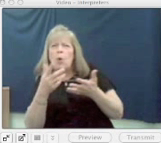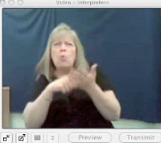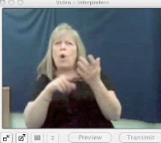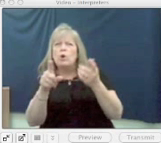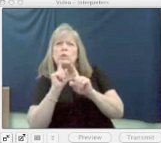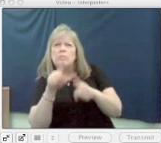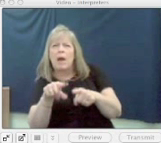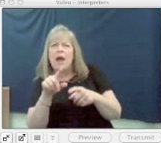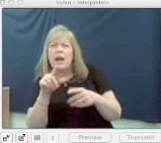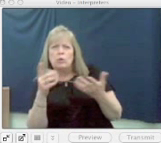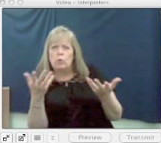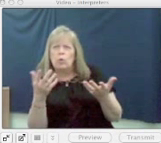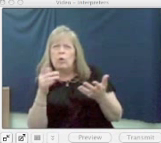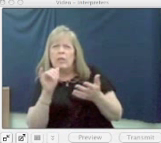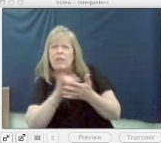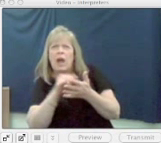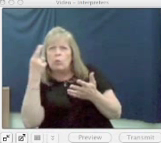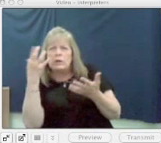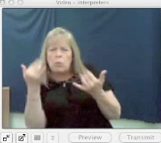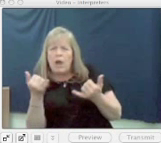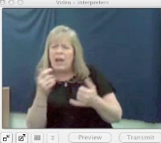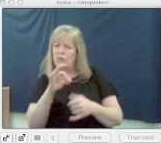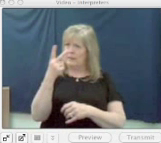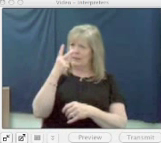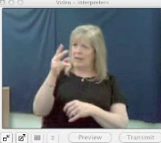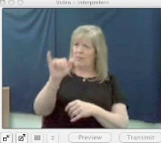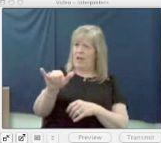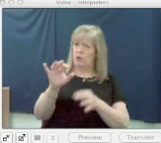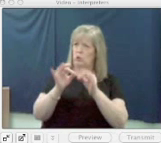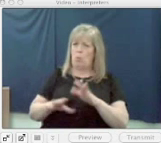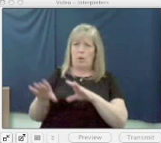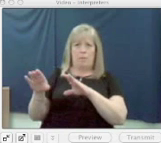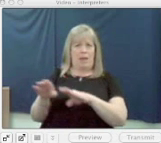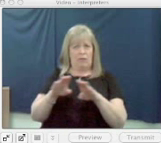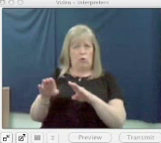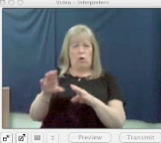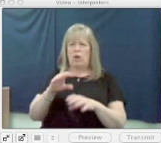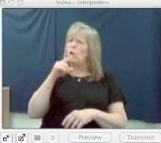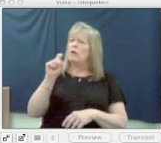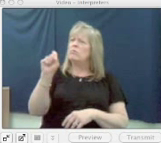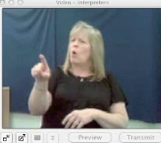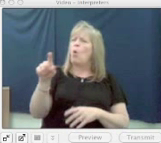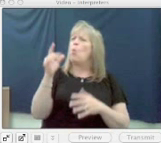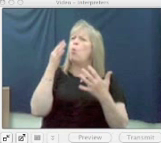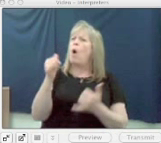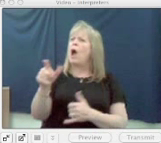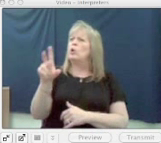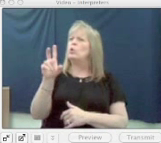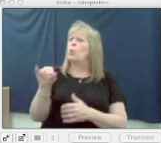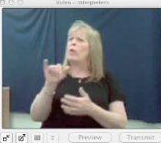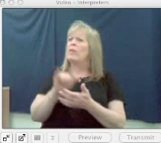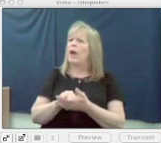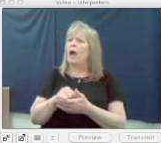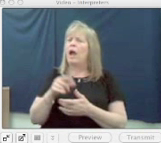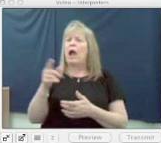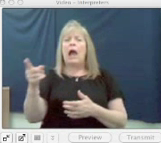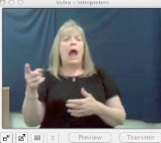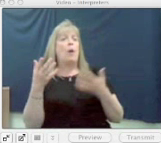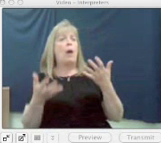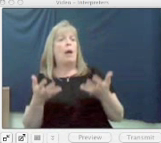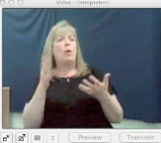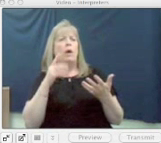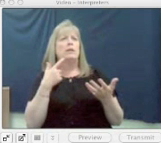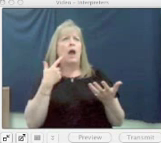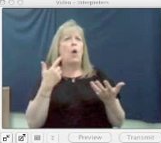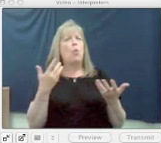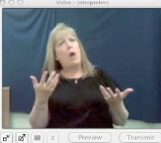a behavior of an interpreter and you say to them, why did you do that? The interpreter will likely go to the positive consequences